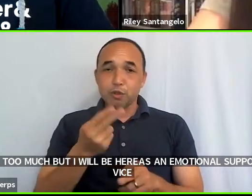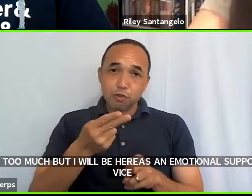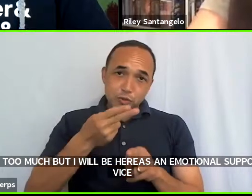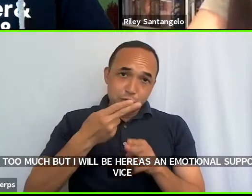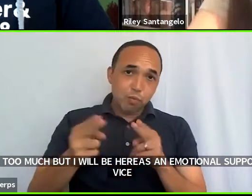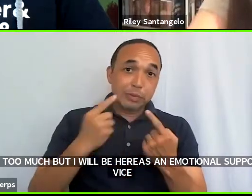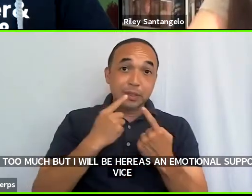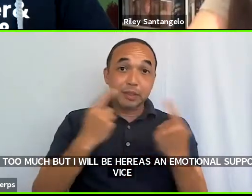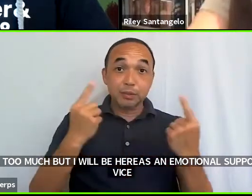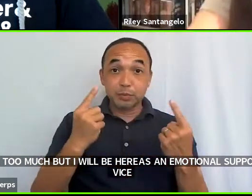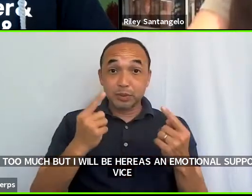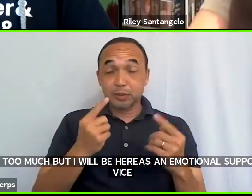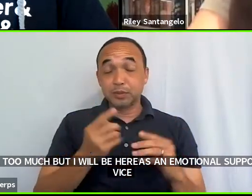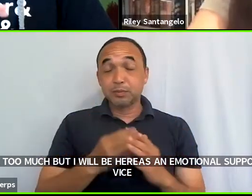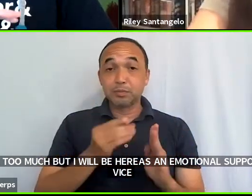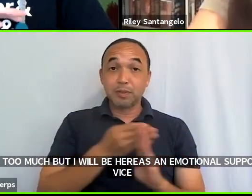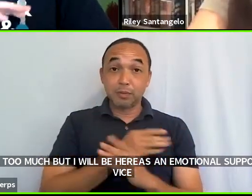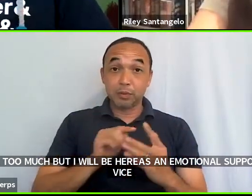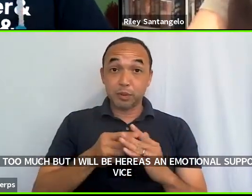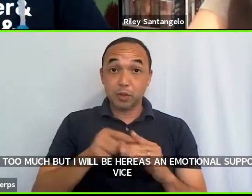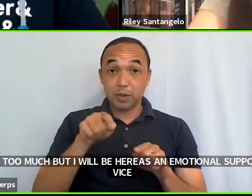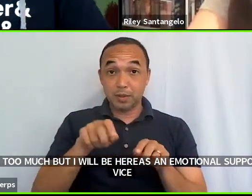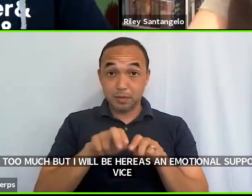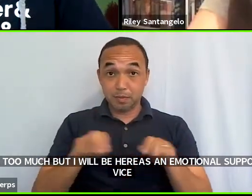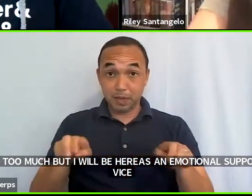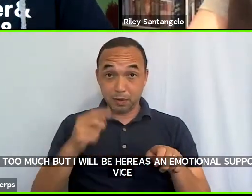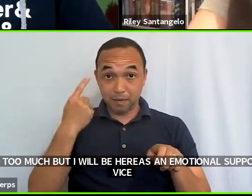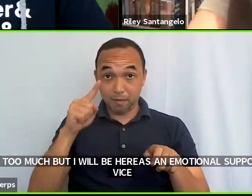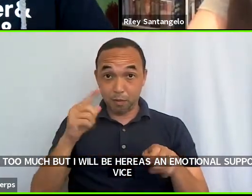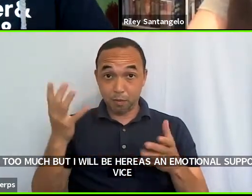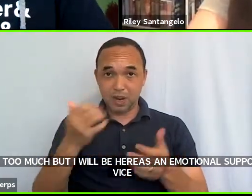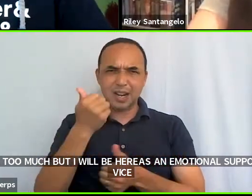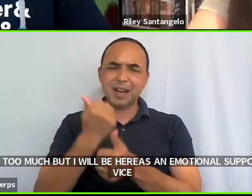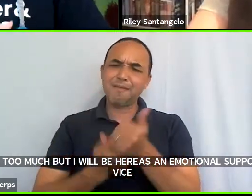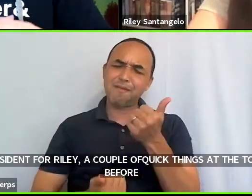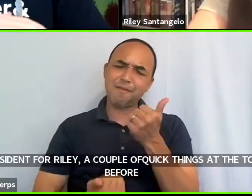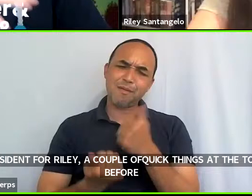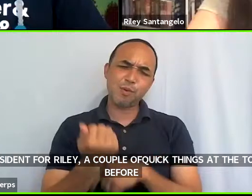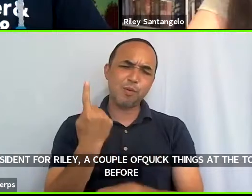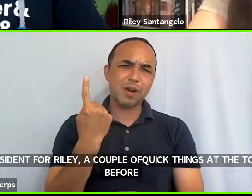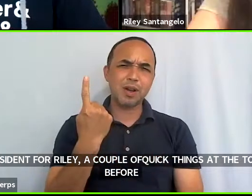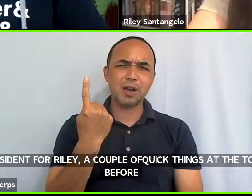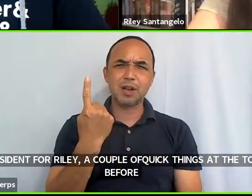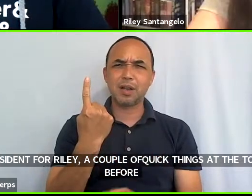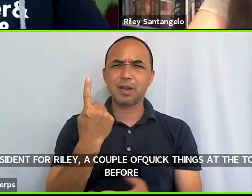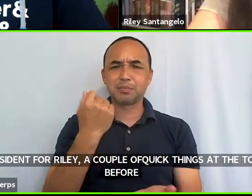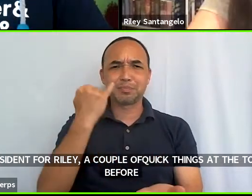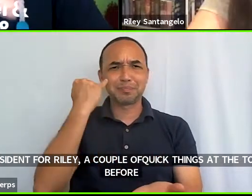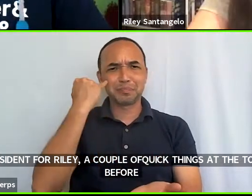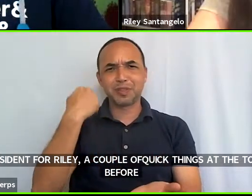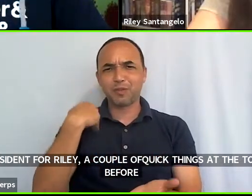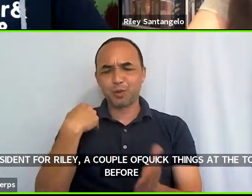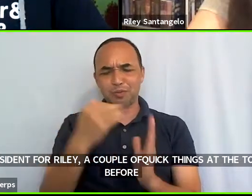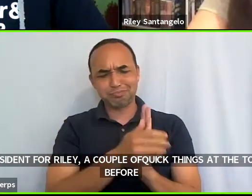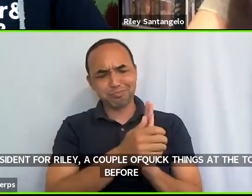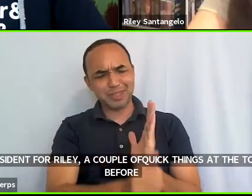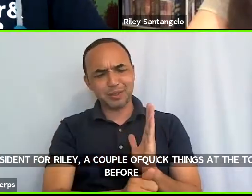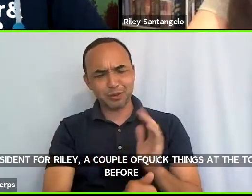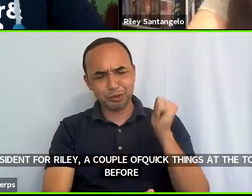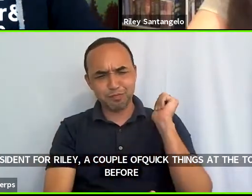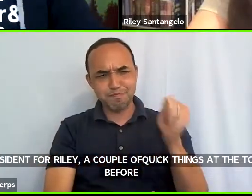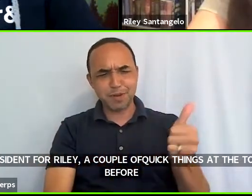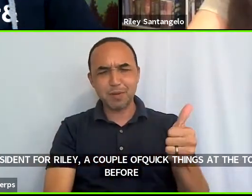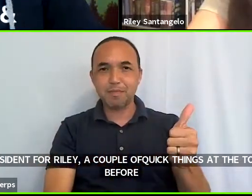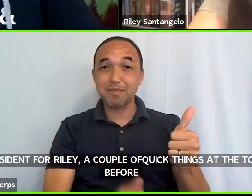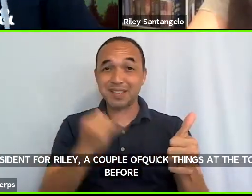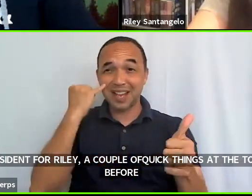we get started. This panel is for everybody. So if you have varying skills, there'll be something for you in